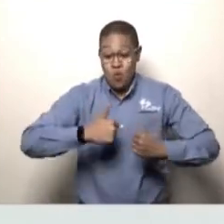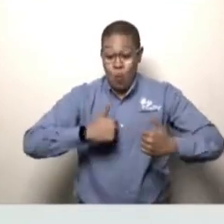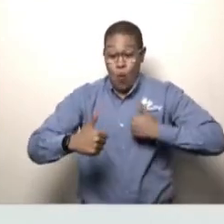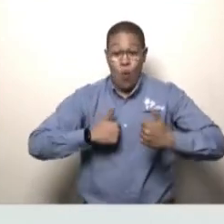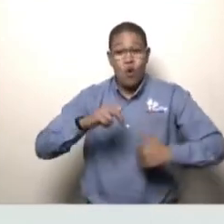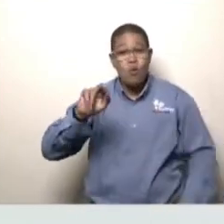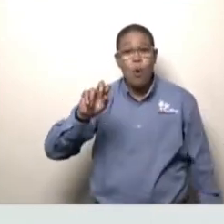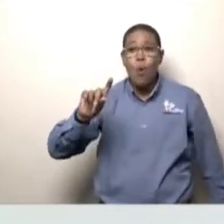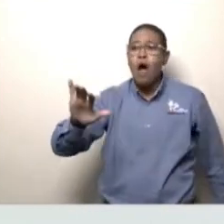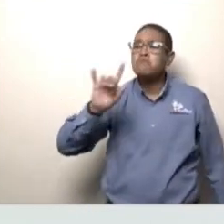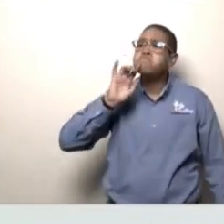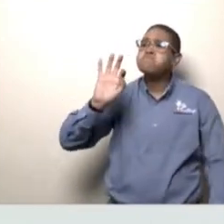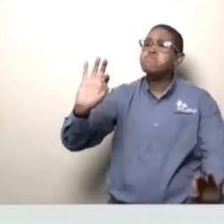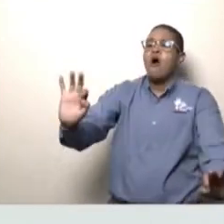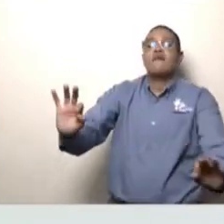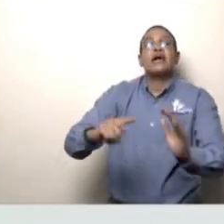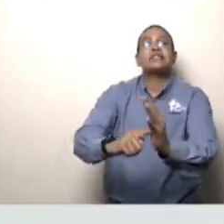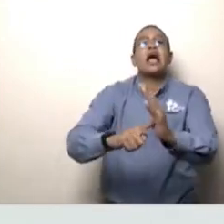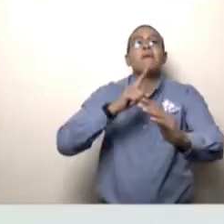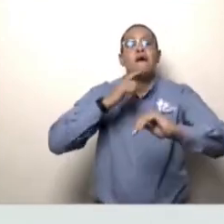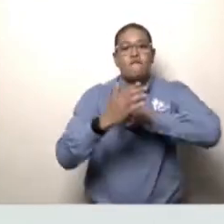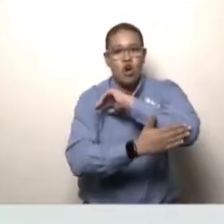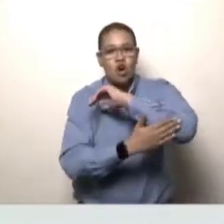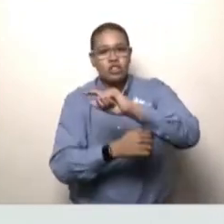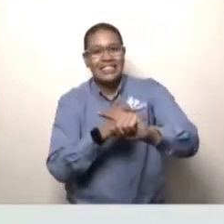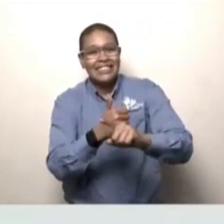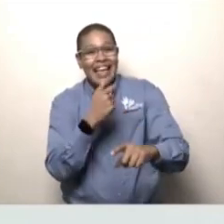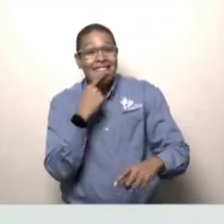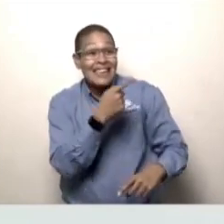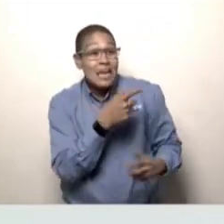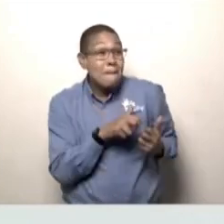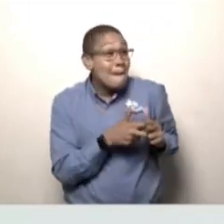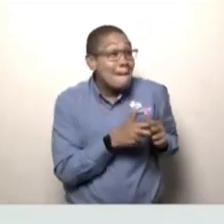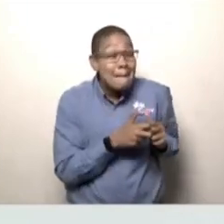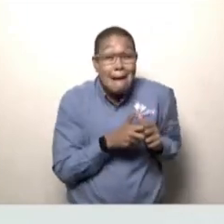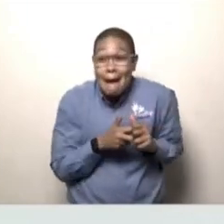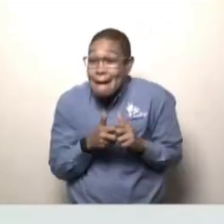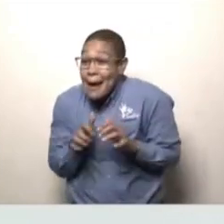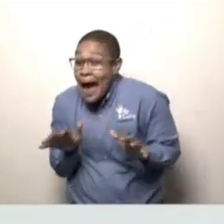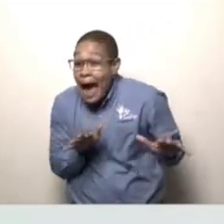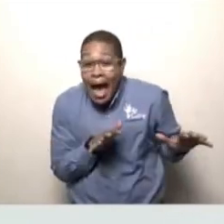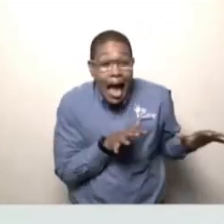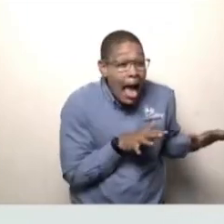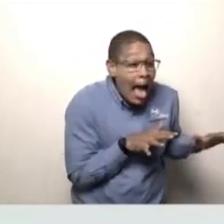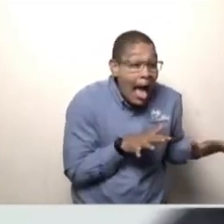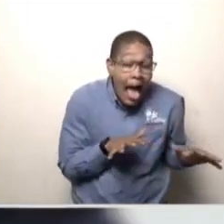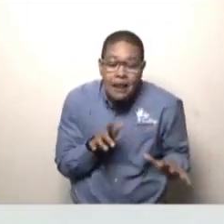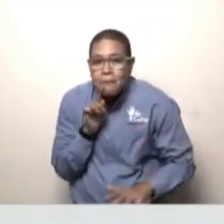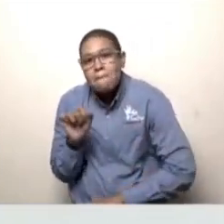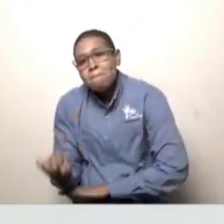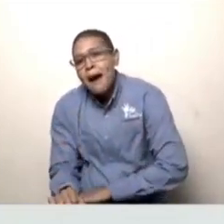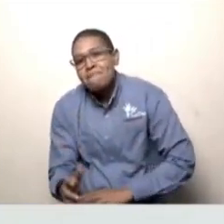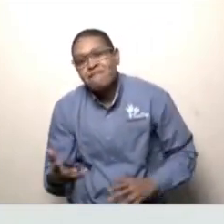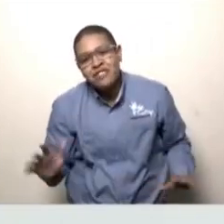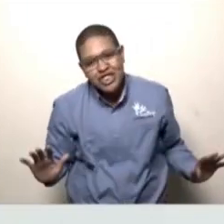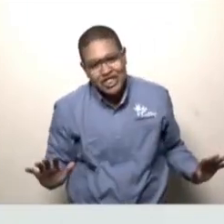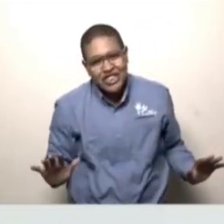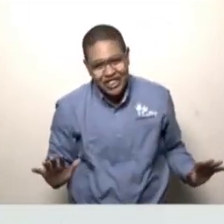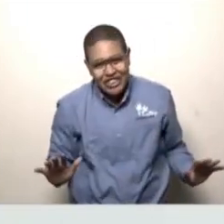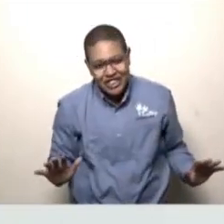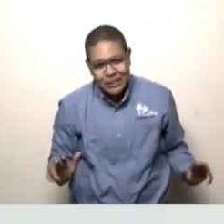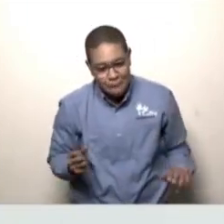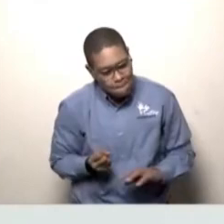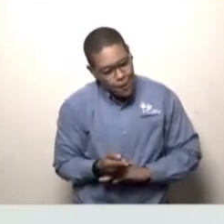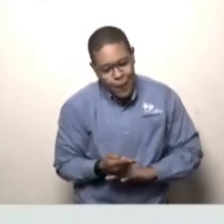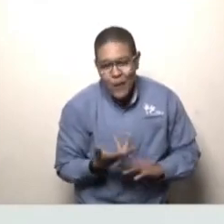example of a country that has overcome challenges and struggles, and that they have